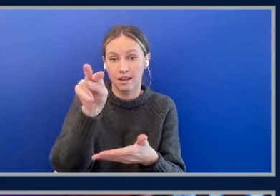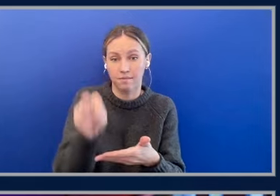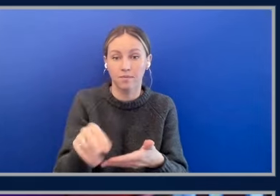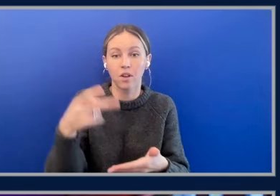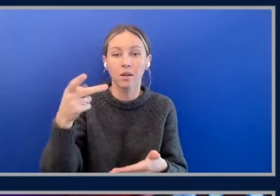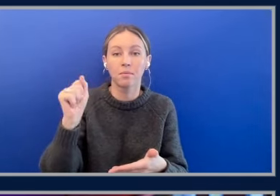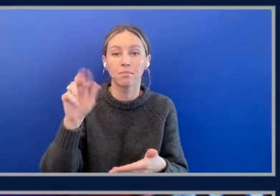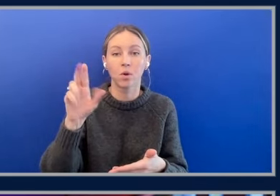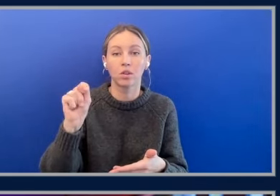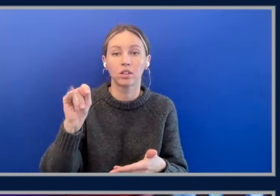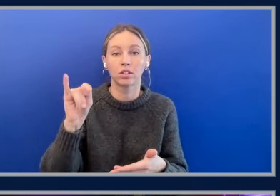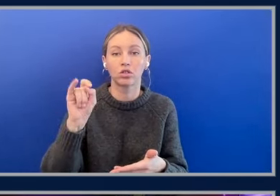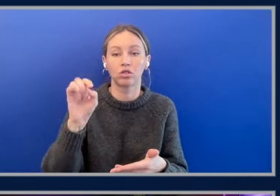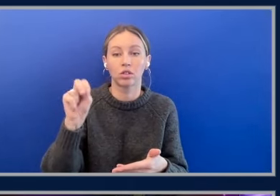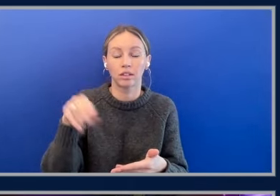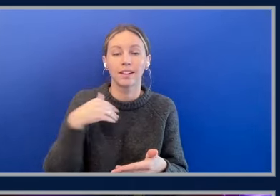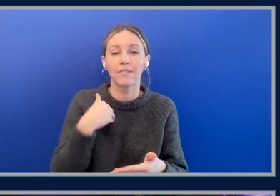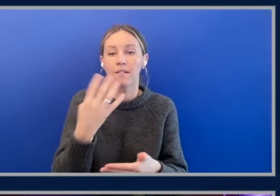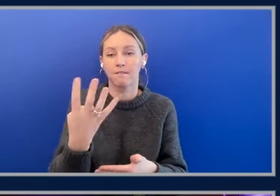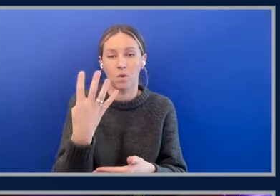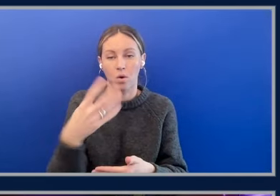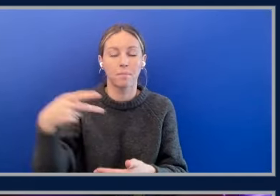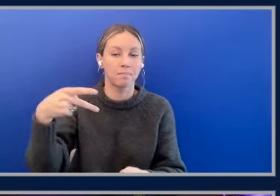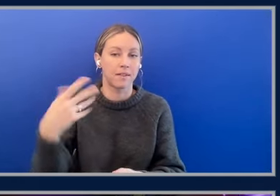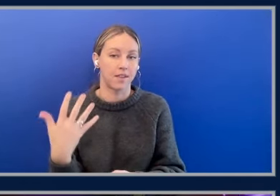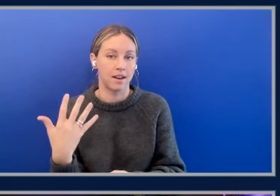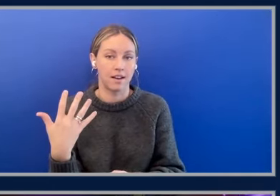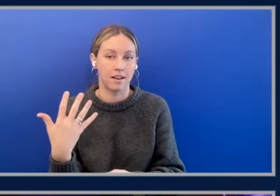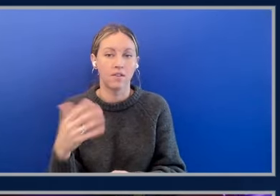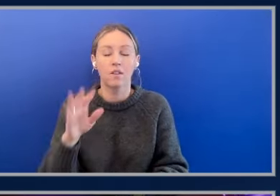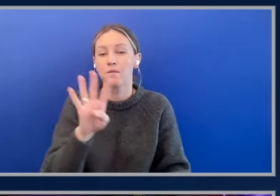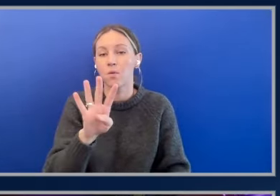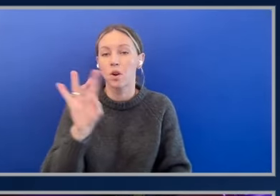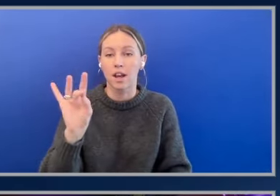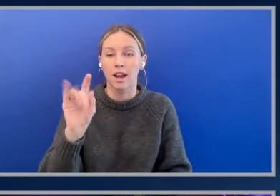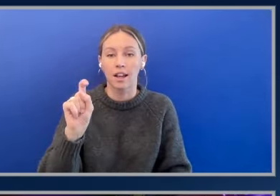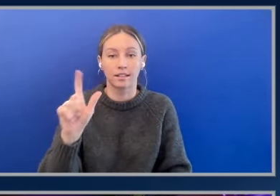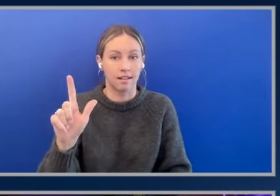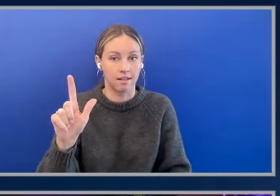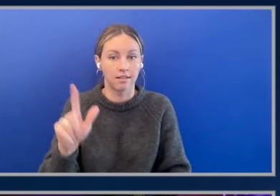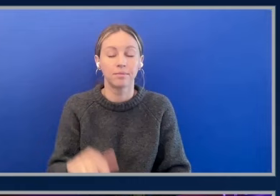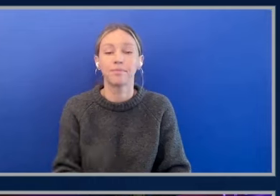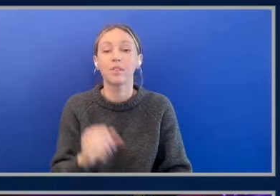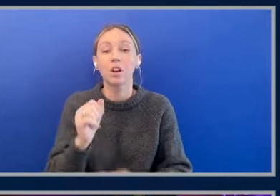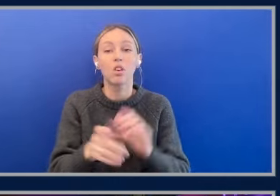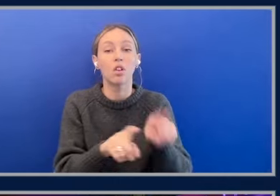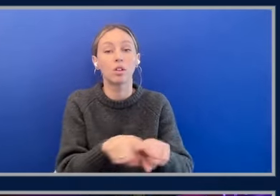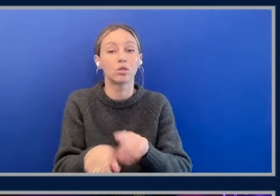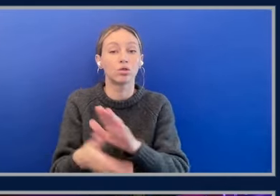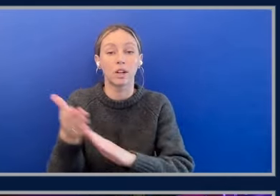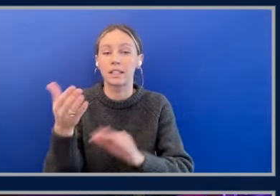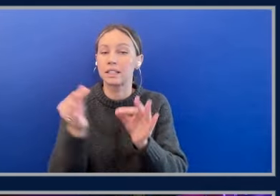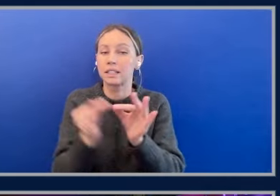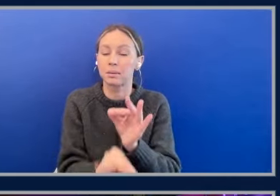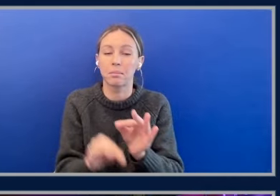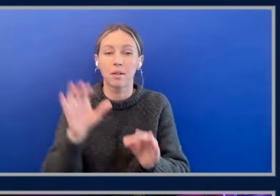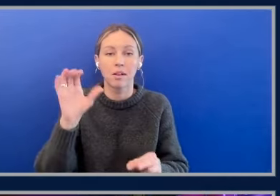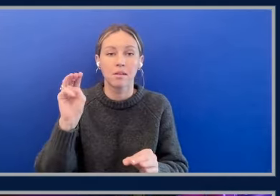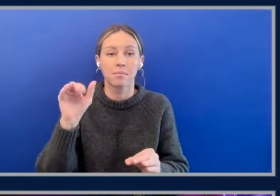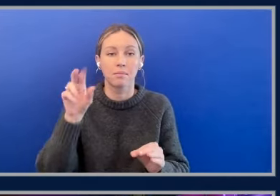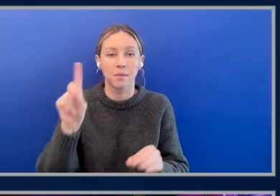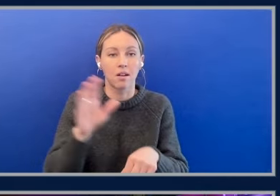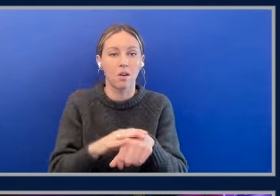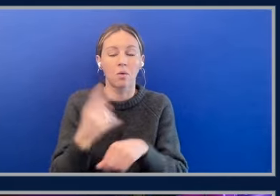cluster, you can see that I have 4 P548XL instances, and I can also run a simple command on a node, on a single